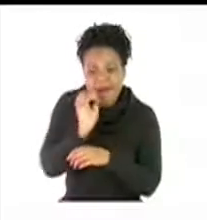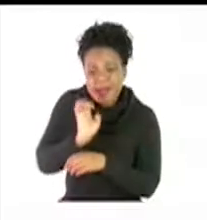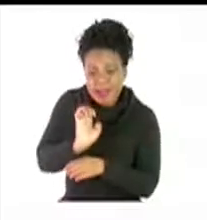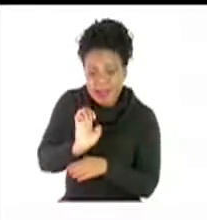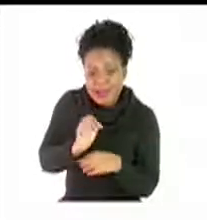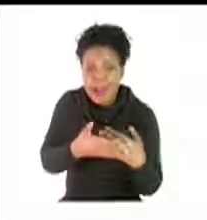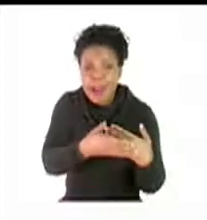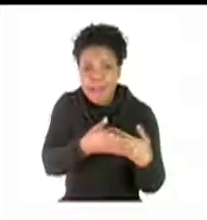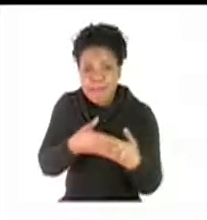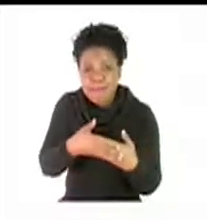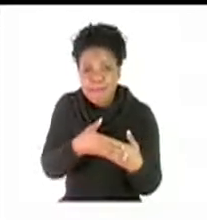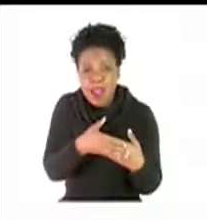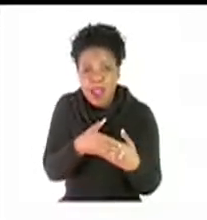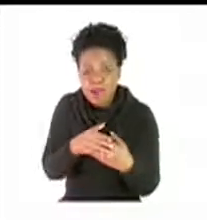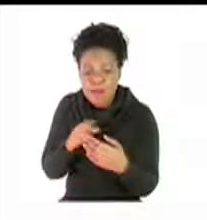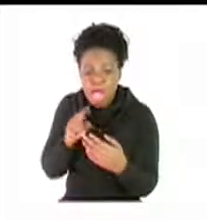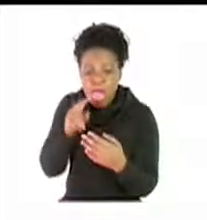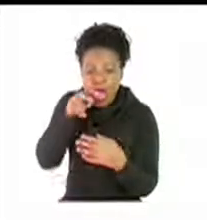fell in.